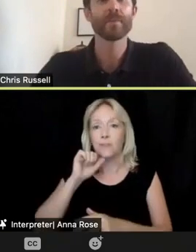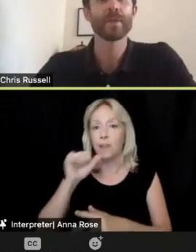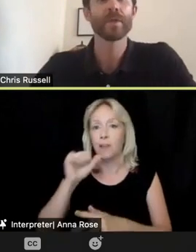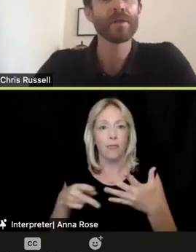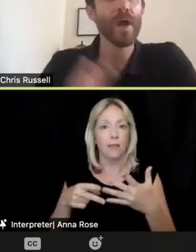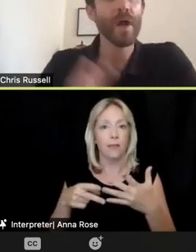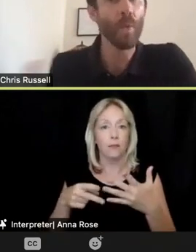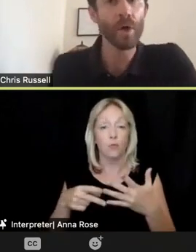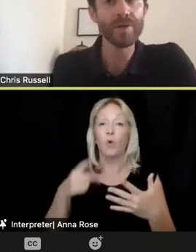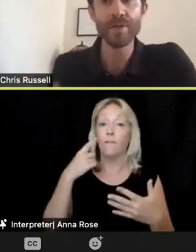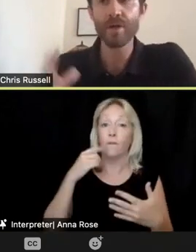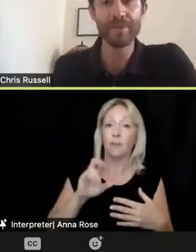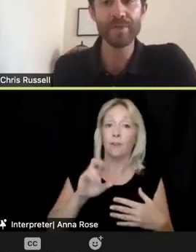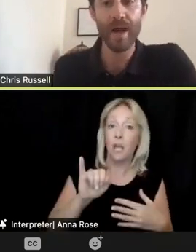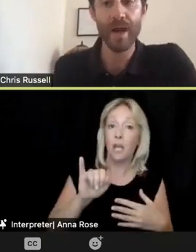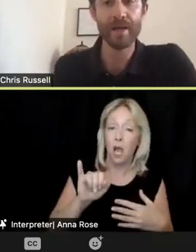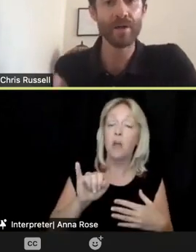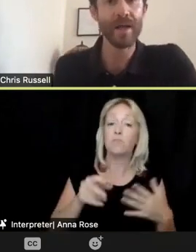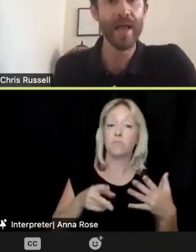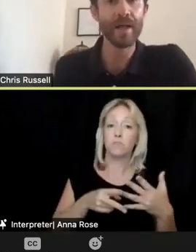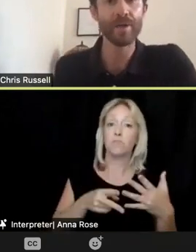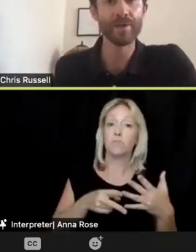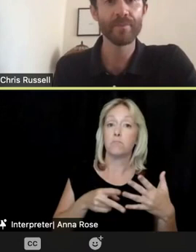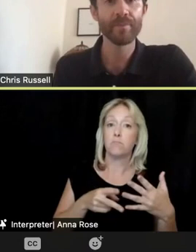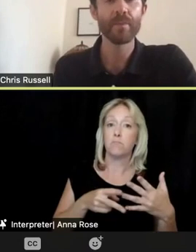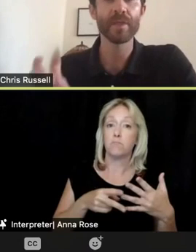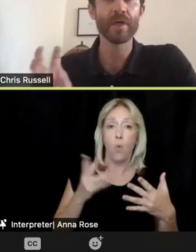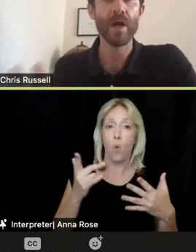photographs. They're not words, they're not abstract,